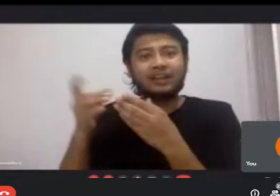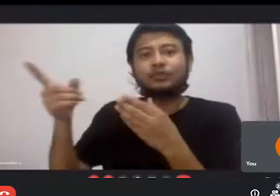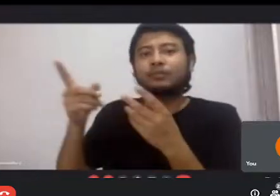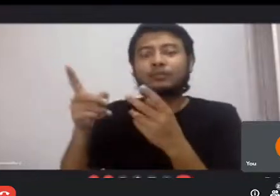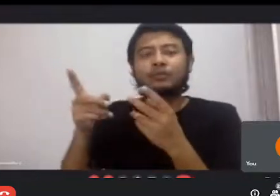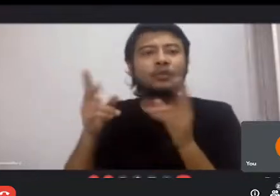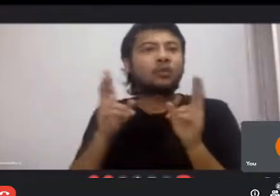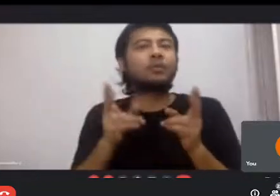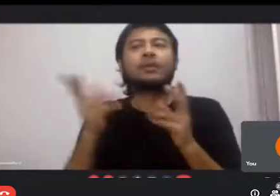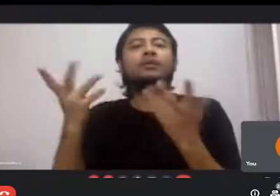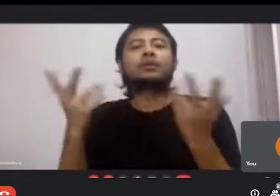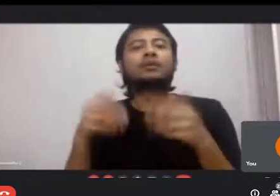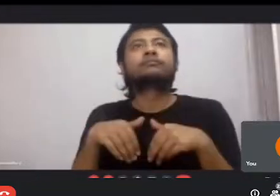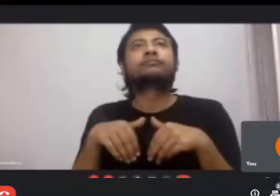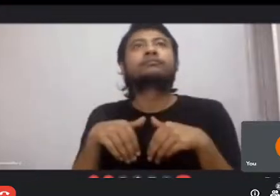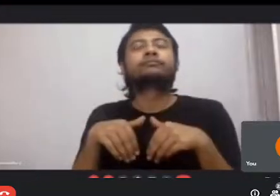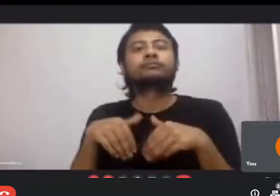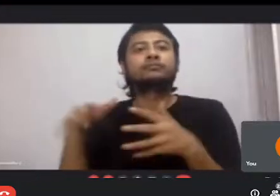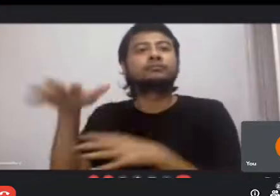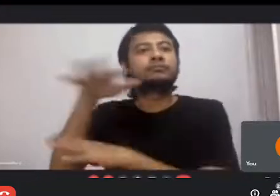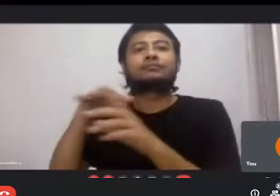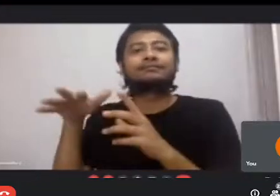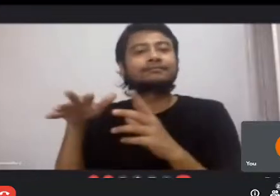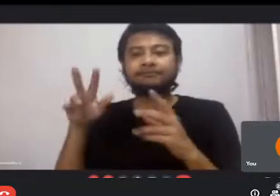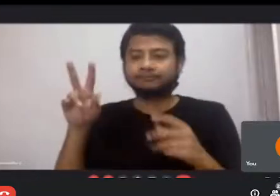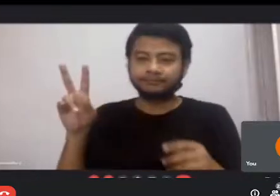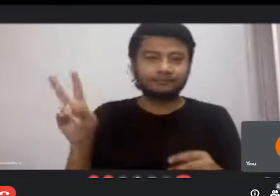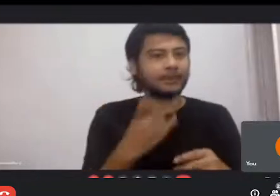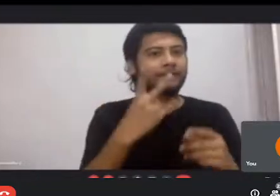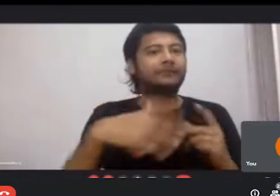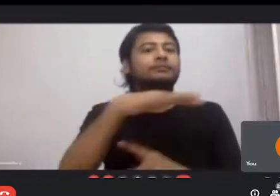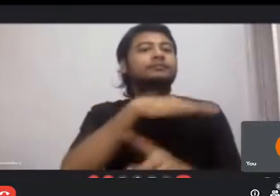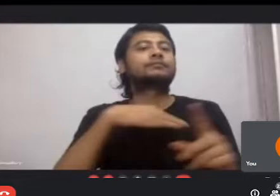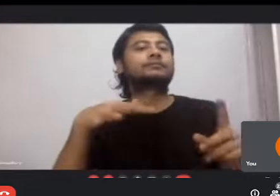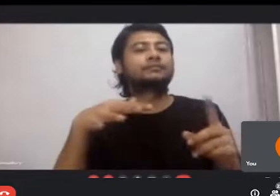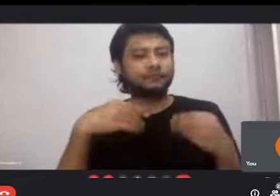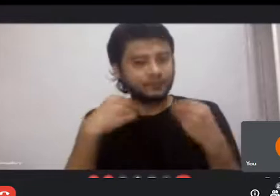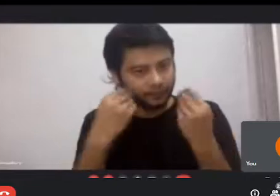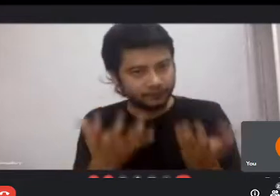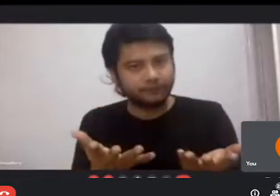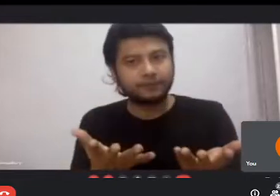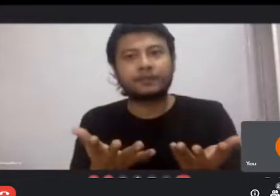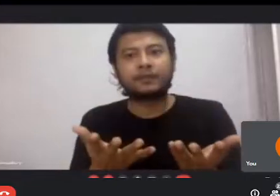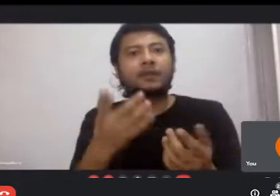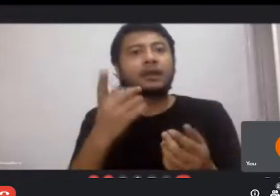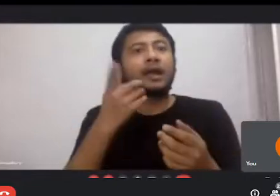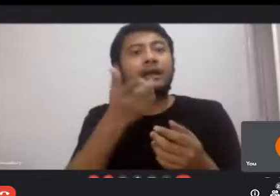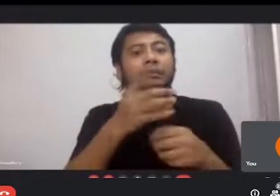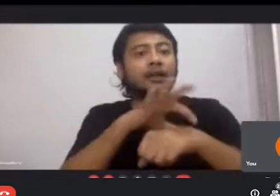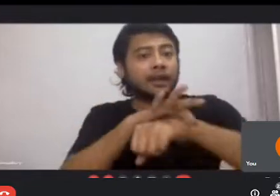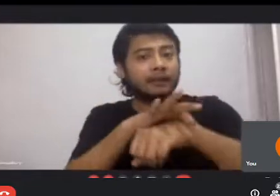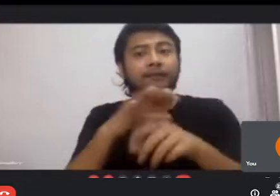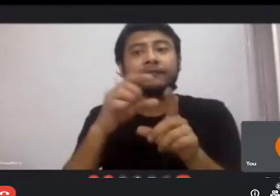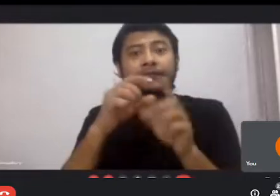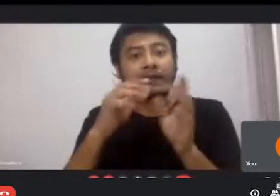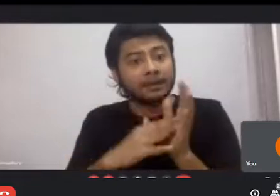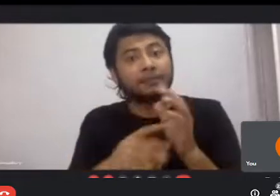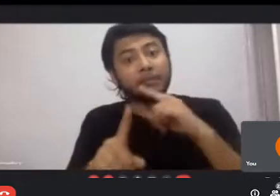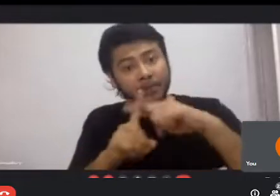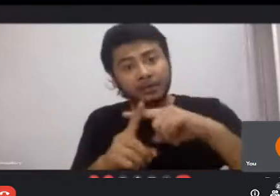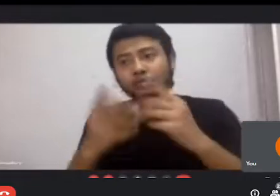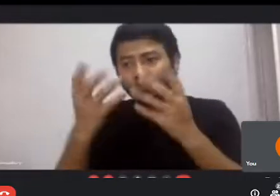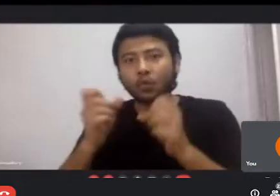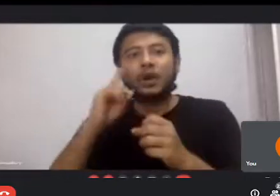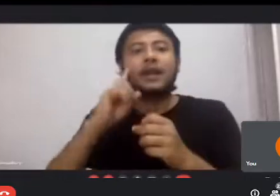train other deaf tutors for this kind of program. We have planned several rounds of training,